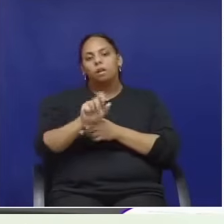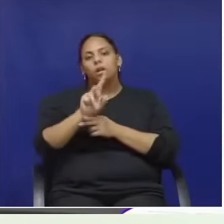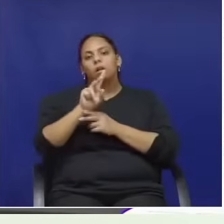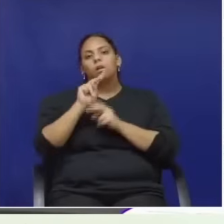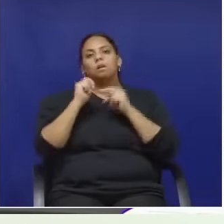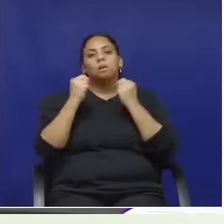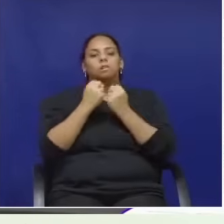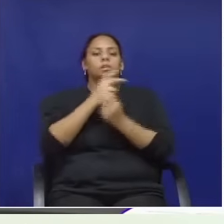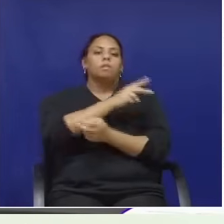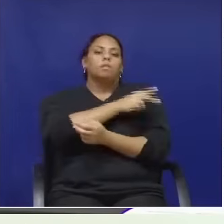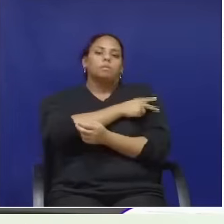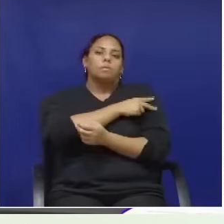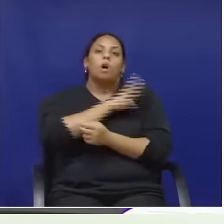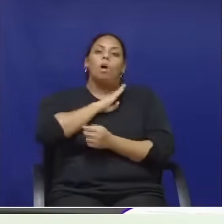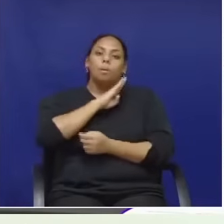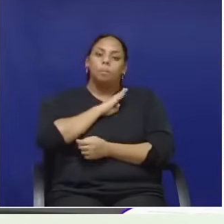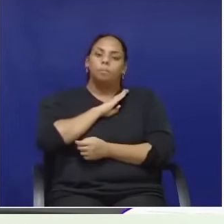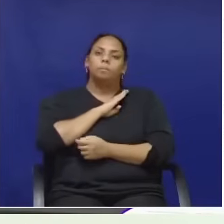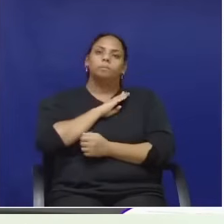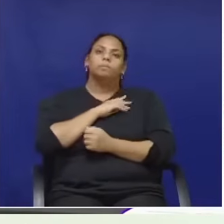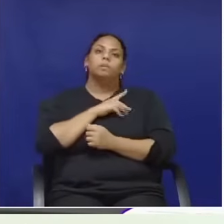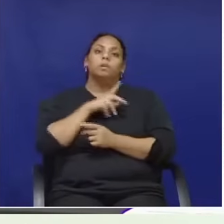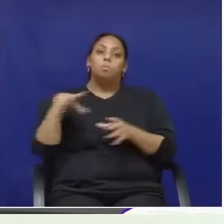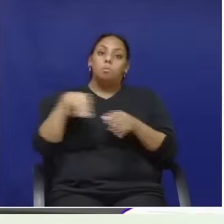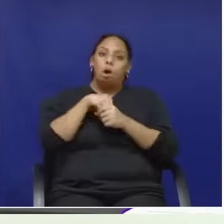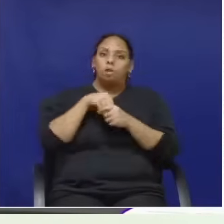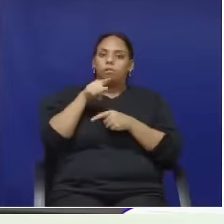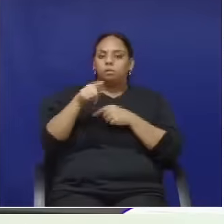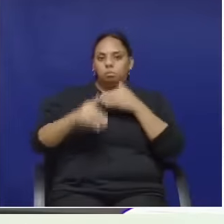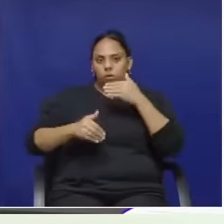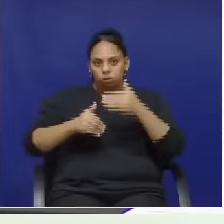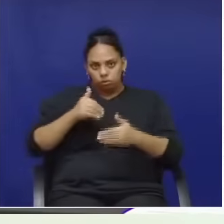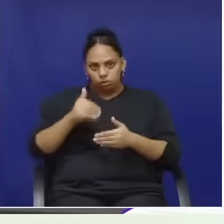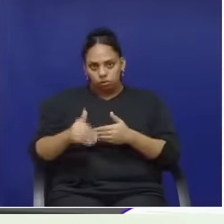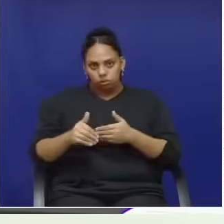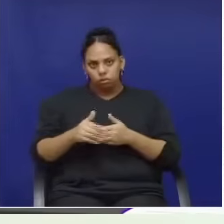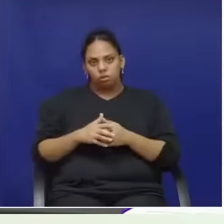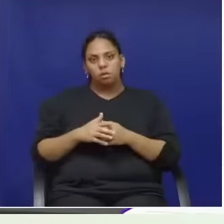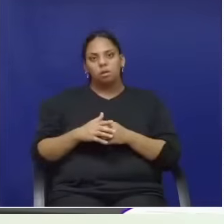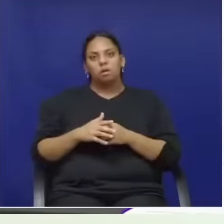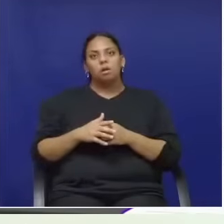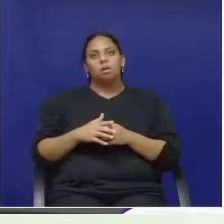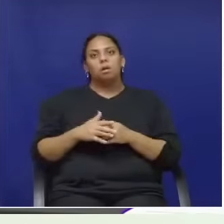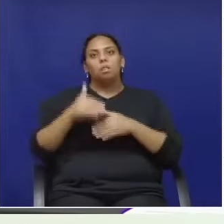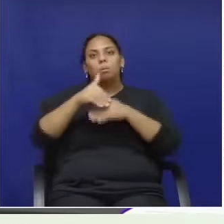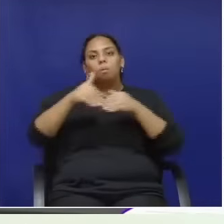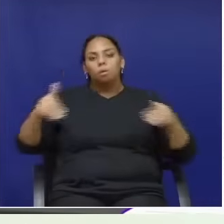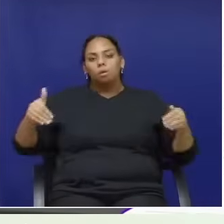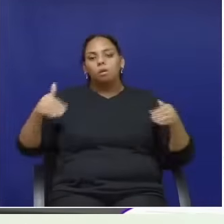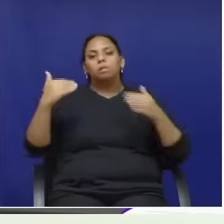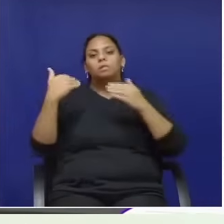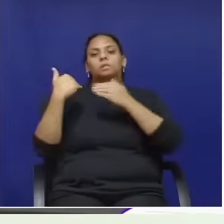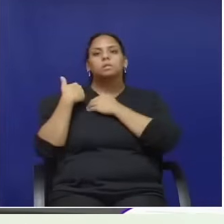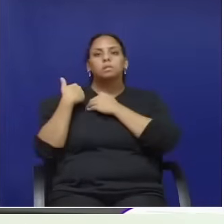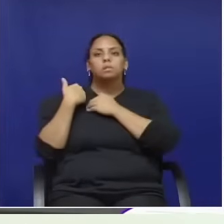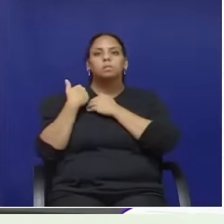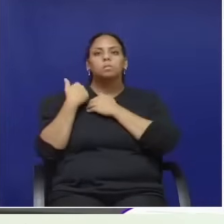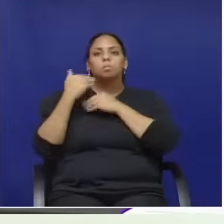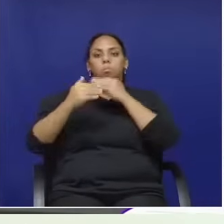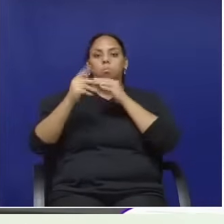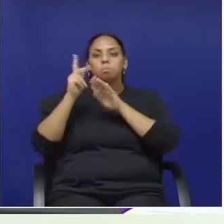Defence Force. As part of this process, the Border Safeguarding Optimization